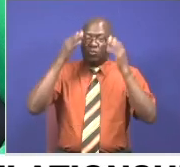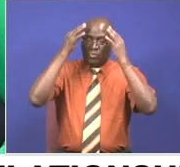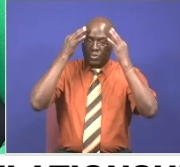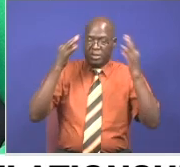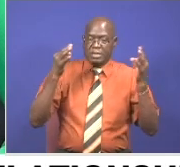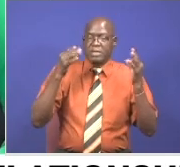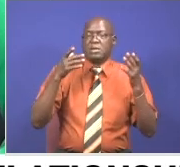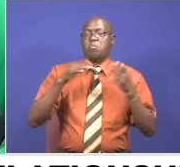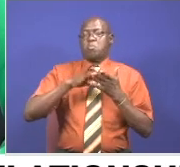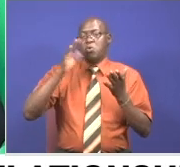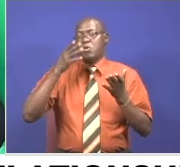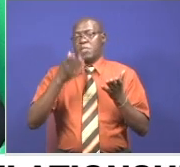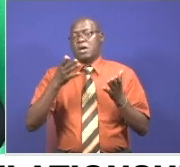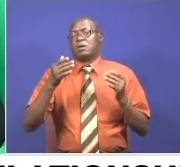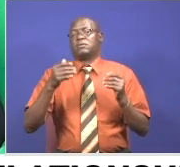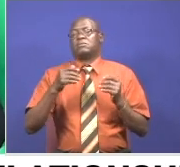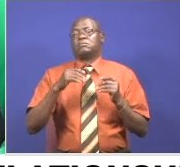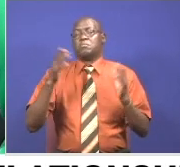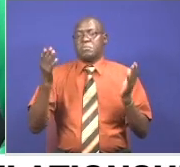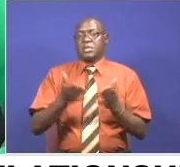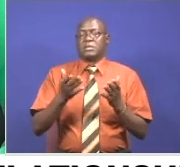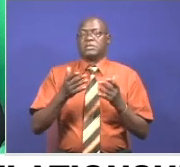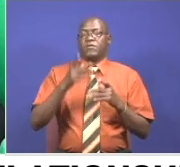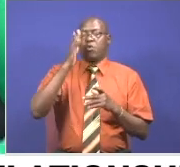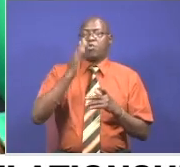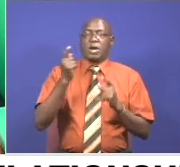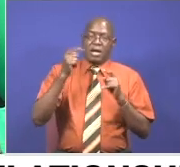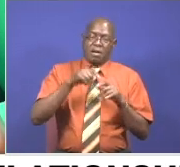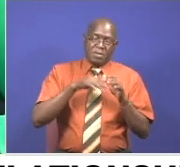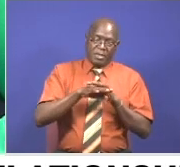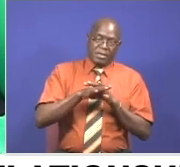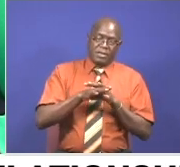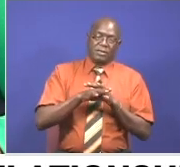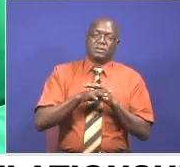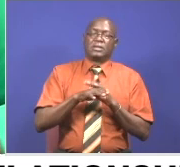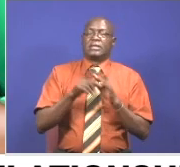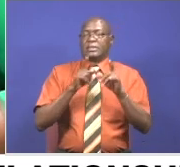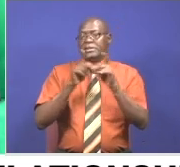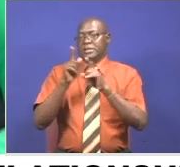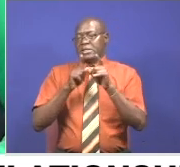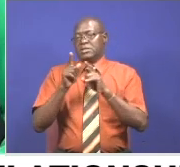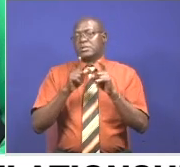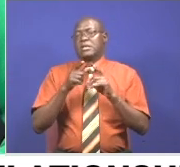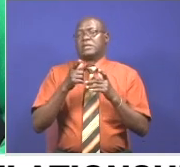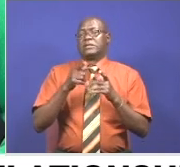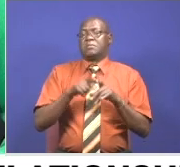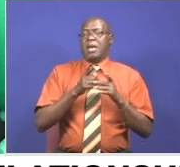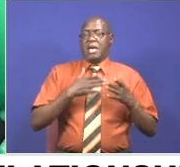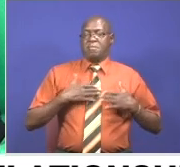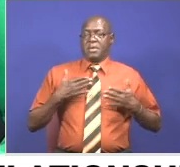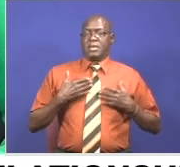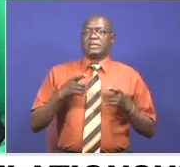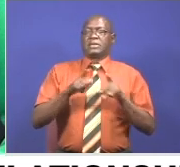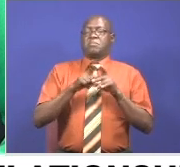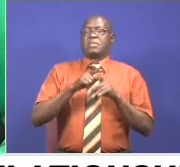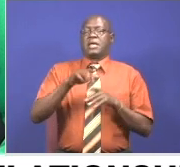in, more of blessings, more of the experience, the joy and the atmosphere than the material stuff. So trying to